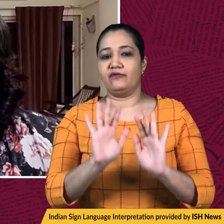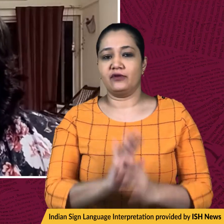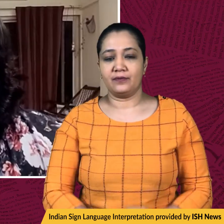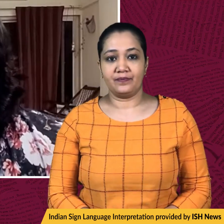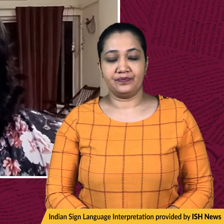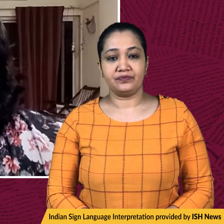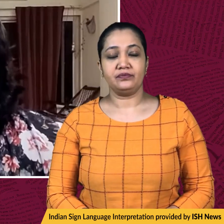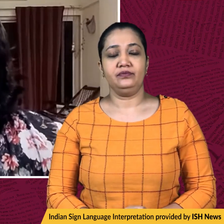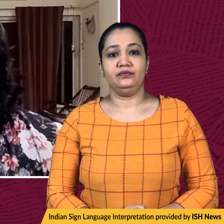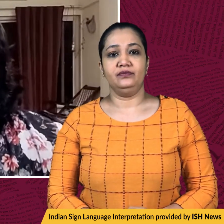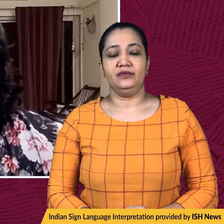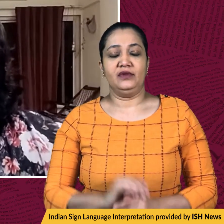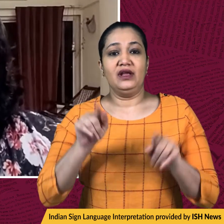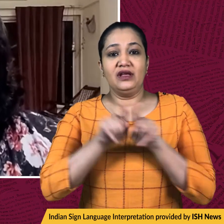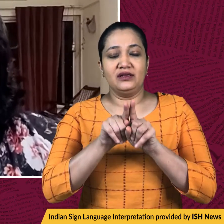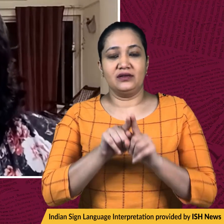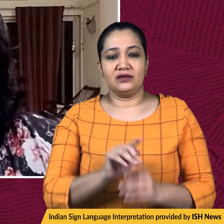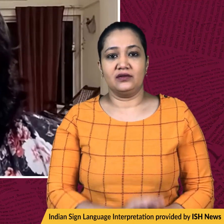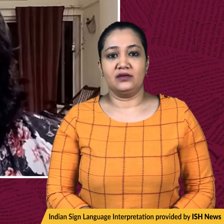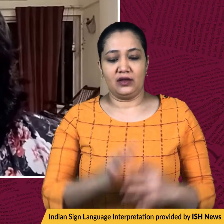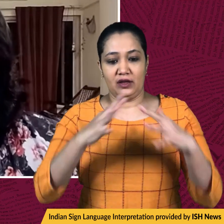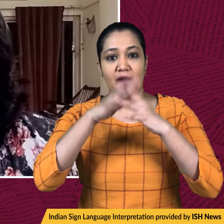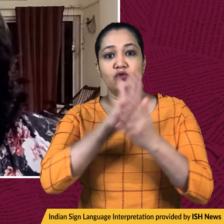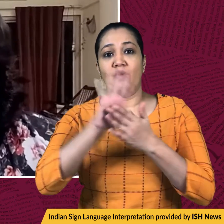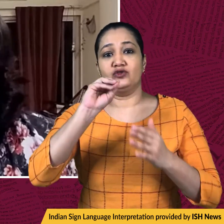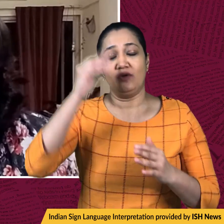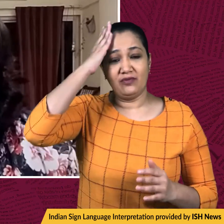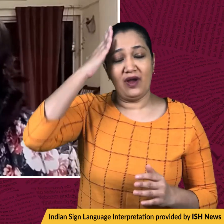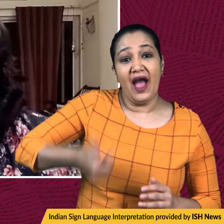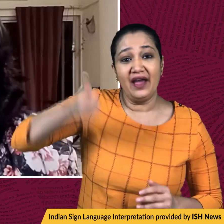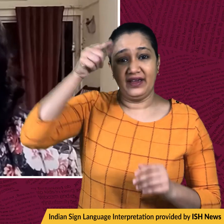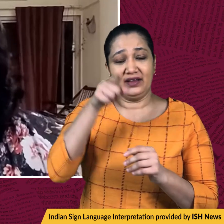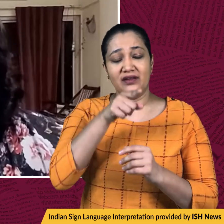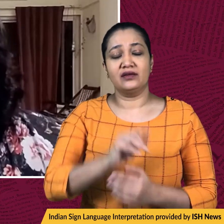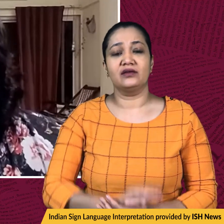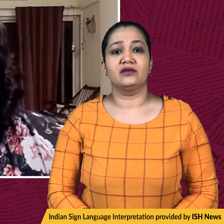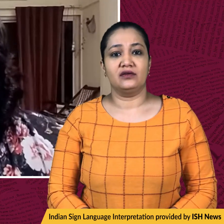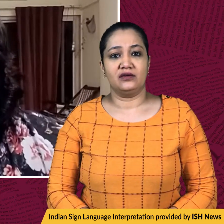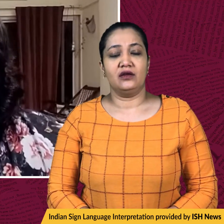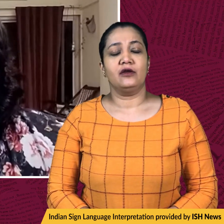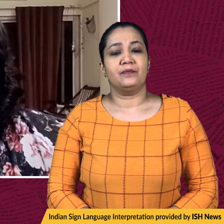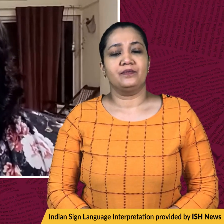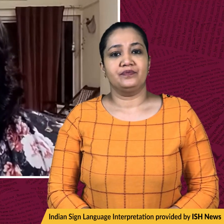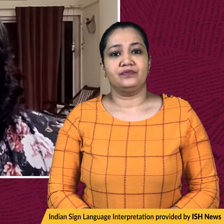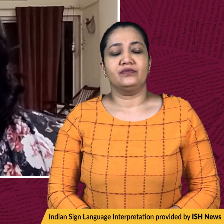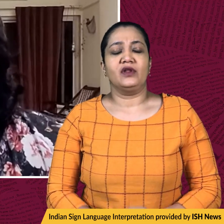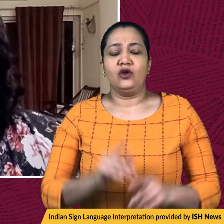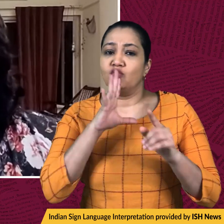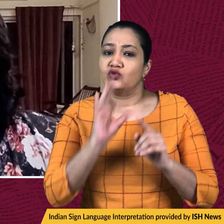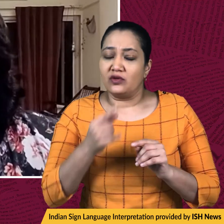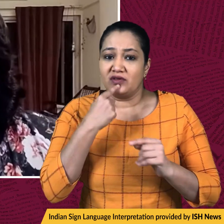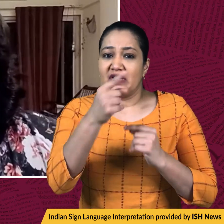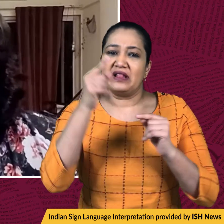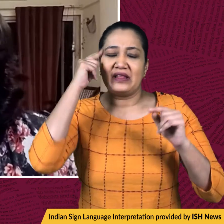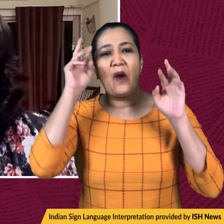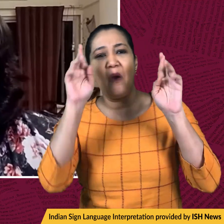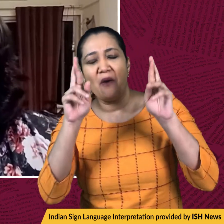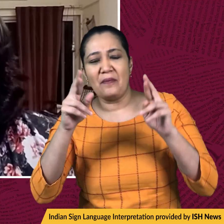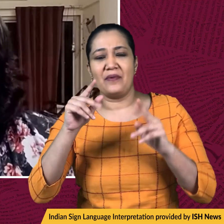wave. In the meantime, the head of the WHO on Monday has said that it would be dangerous